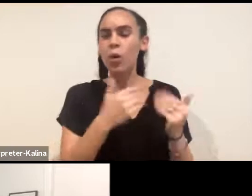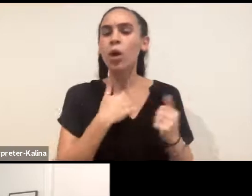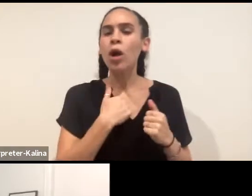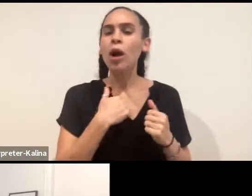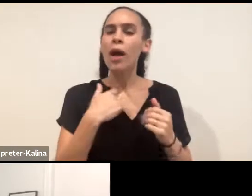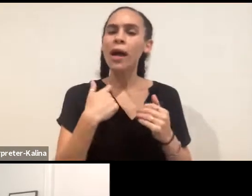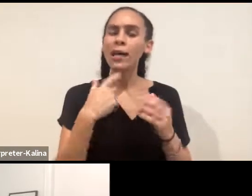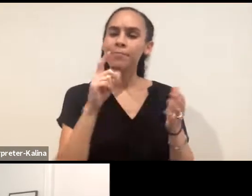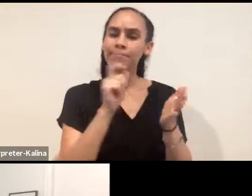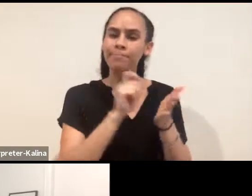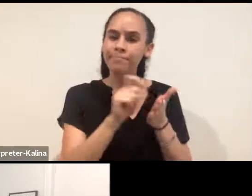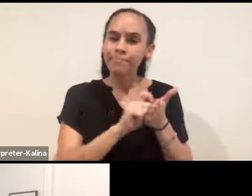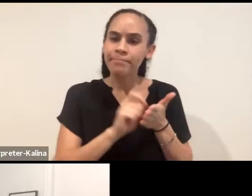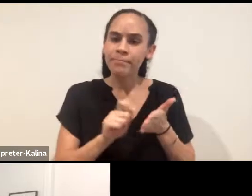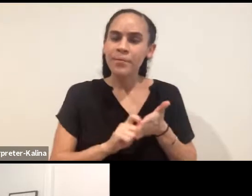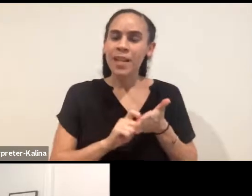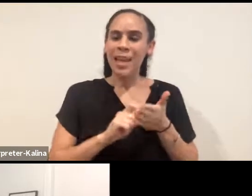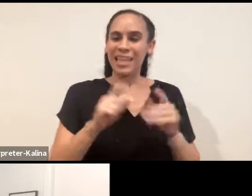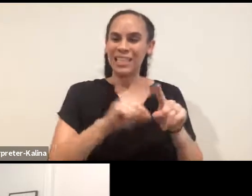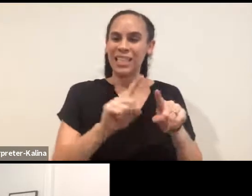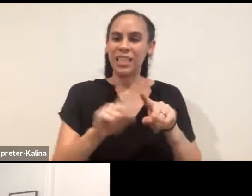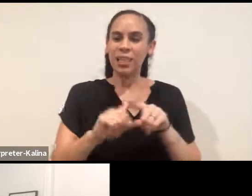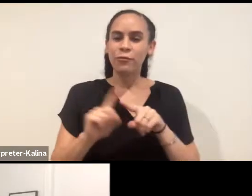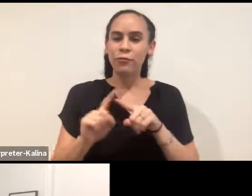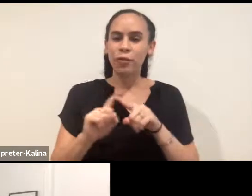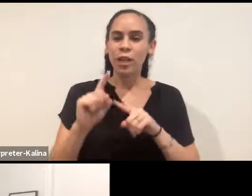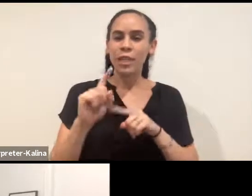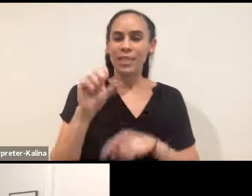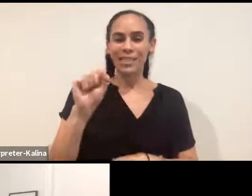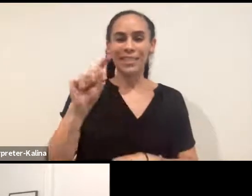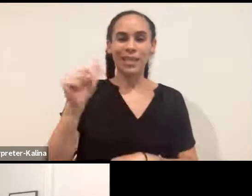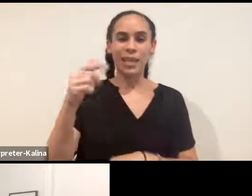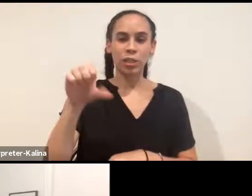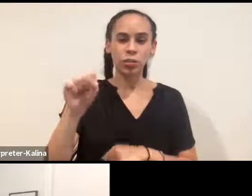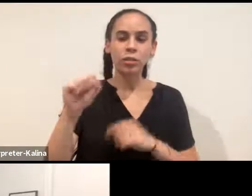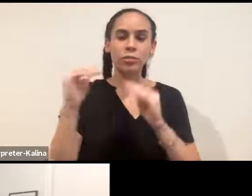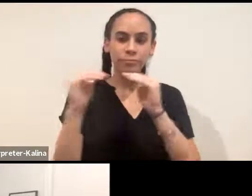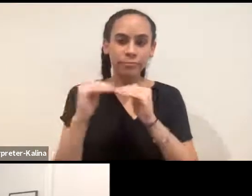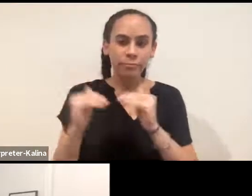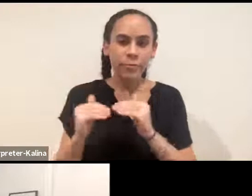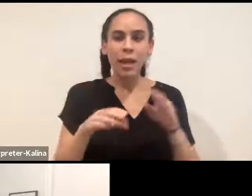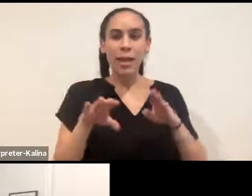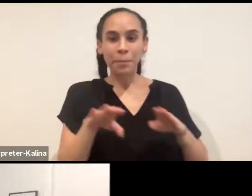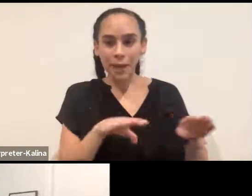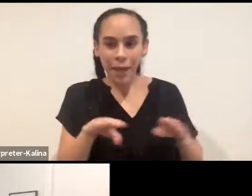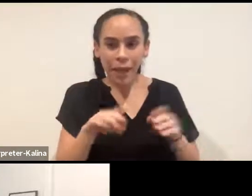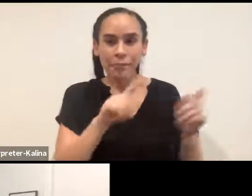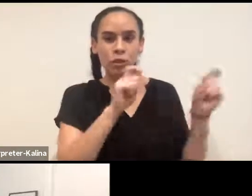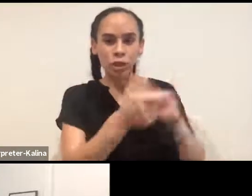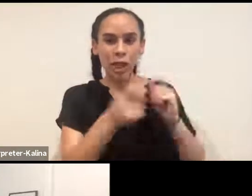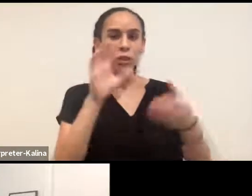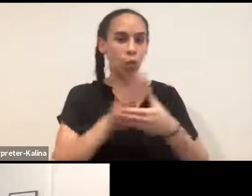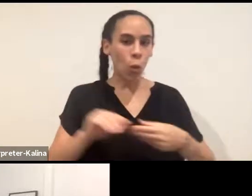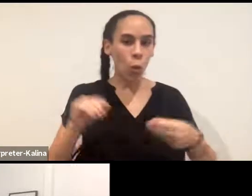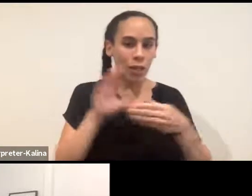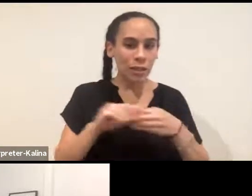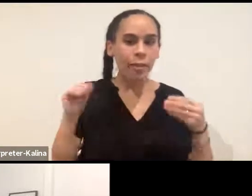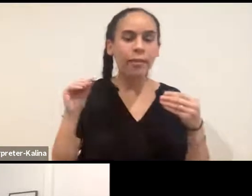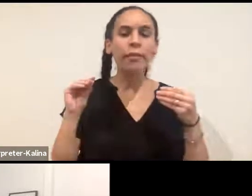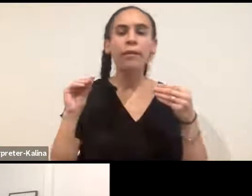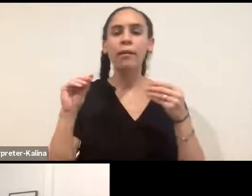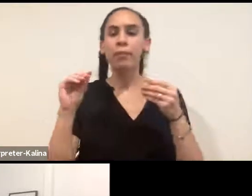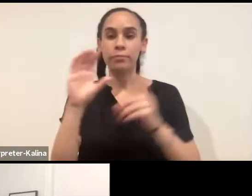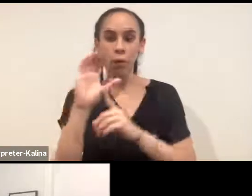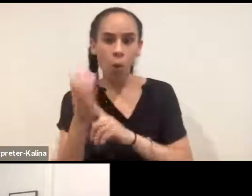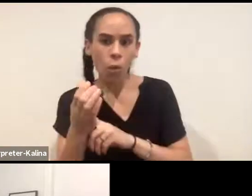allyship that people go through. My background is in behavior change and storytelling and culture, and really, how